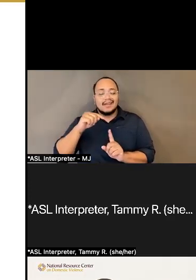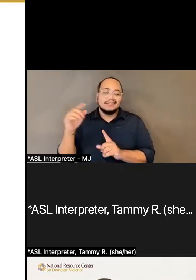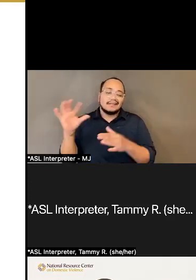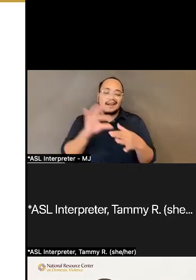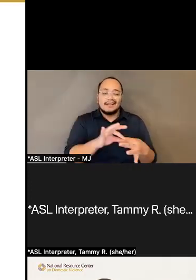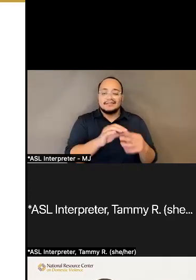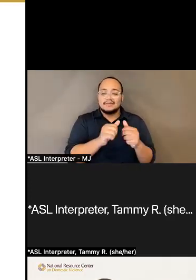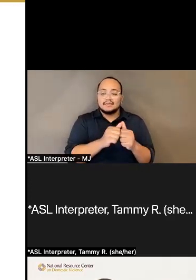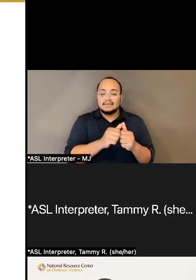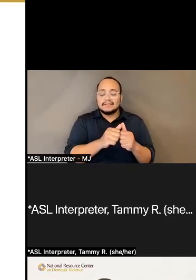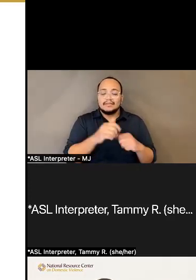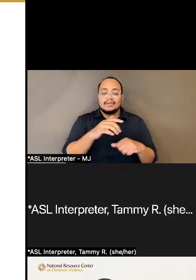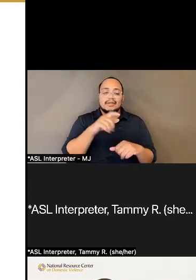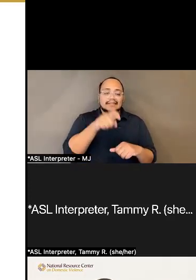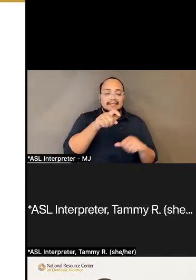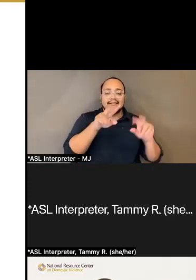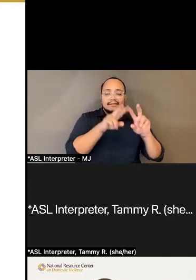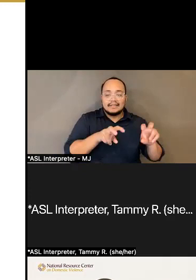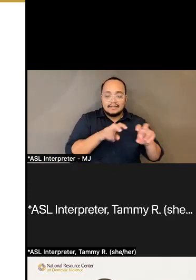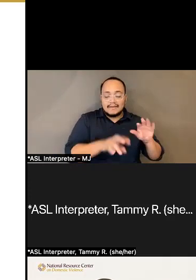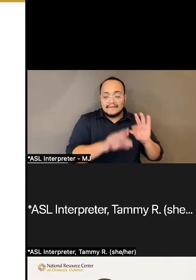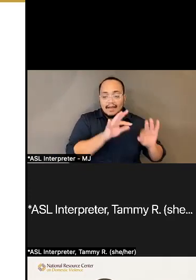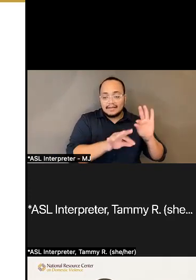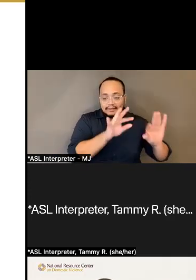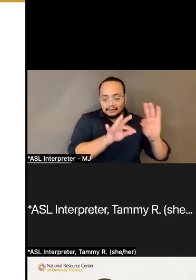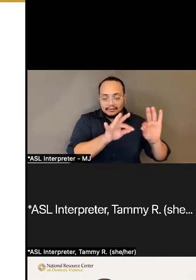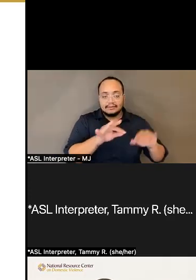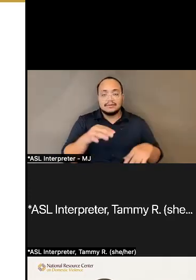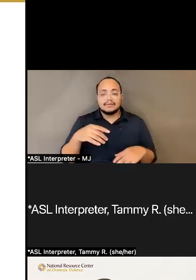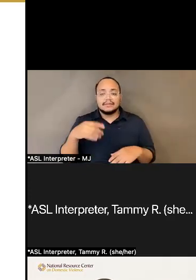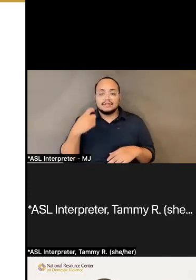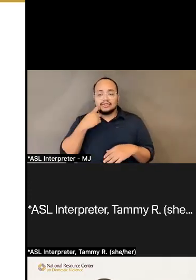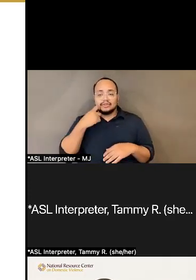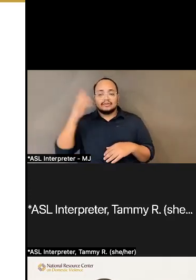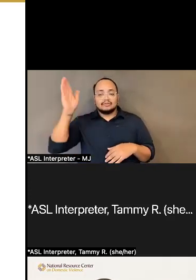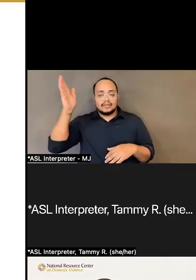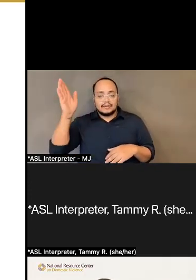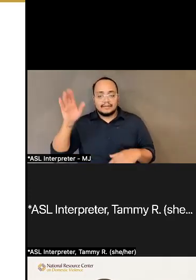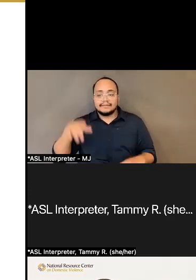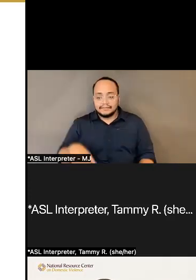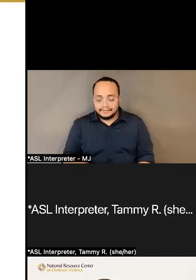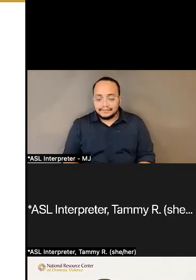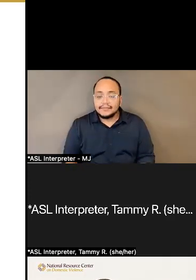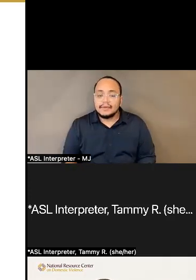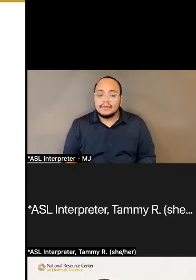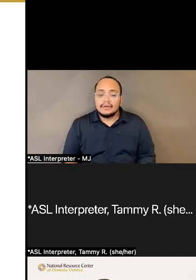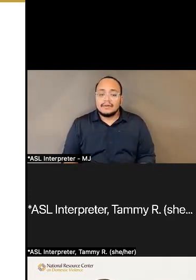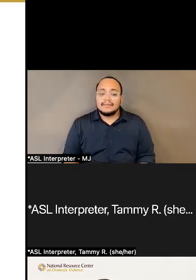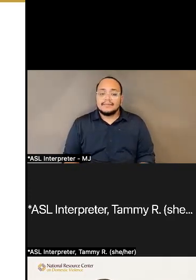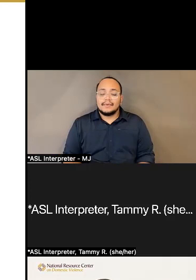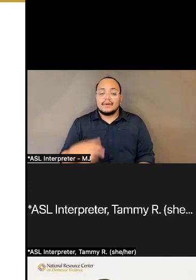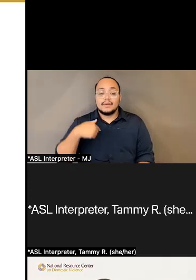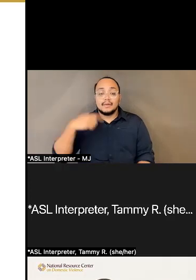the earlier needs assessment findings that were presented by Dr. Ianni, you'll